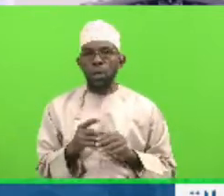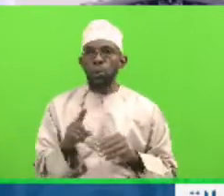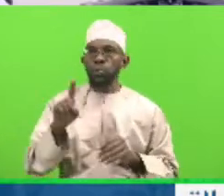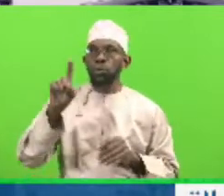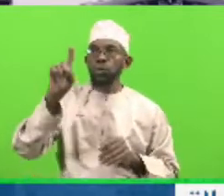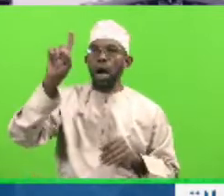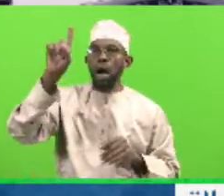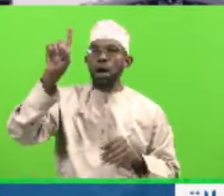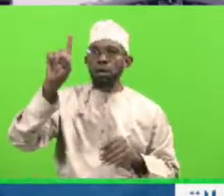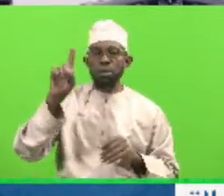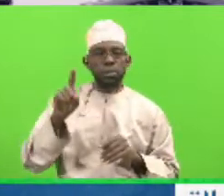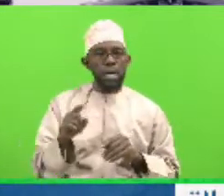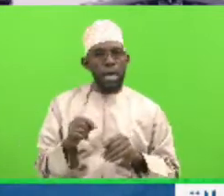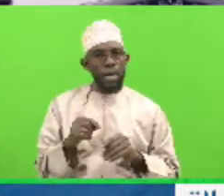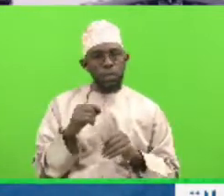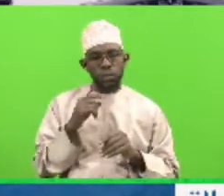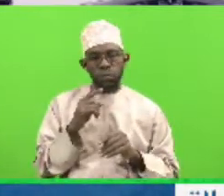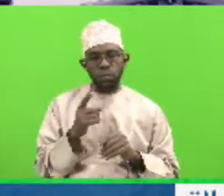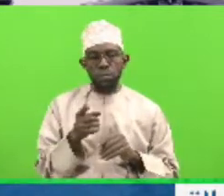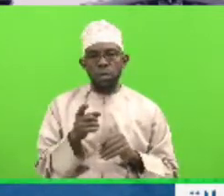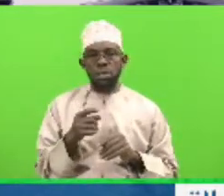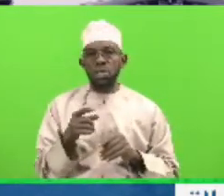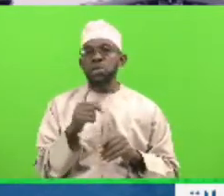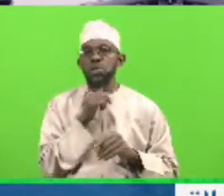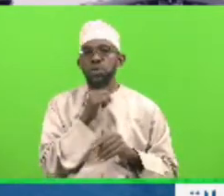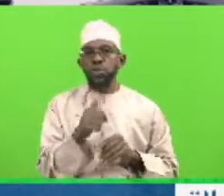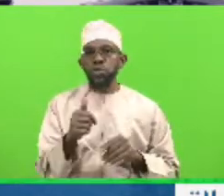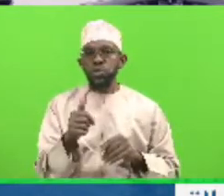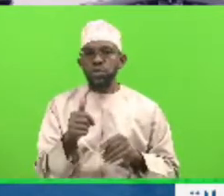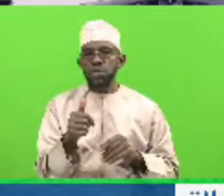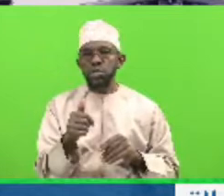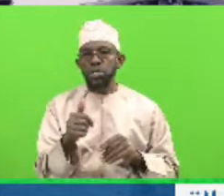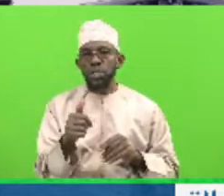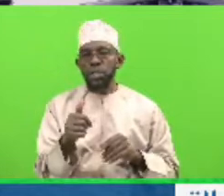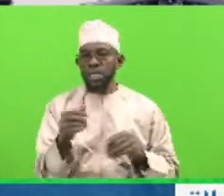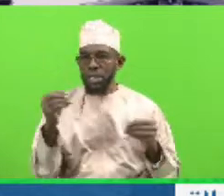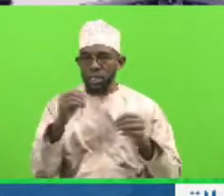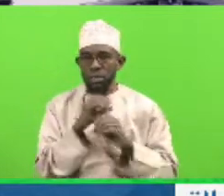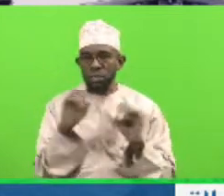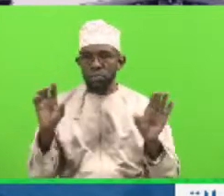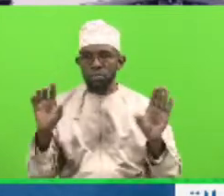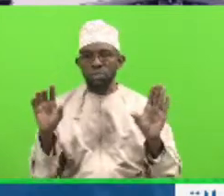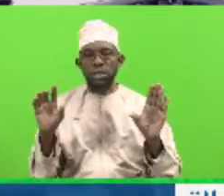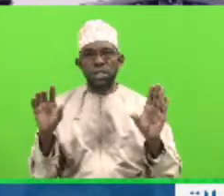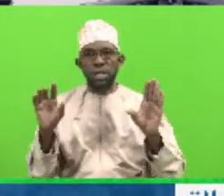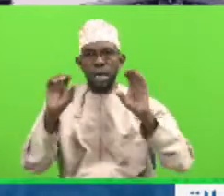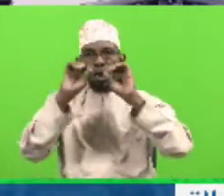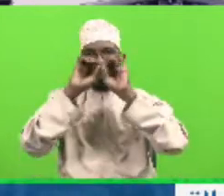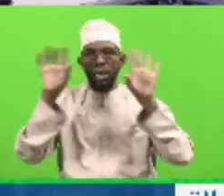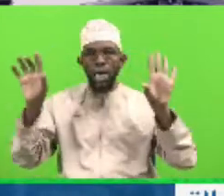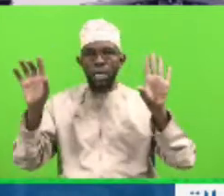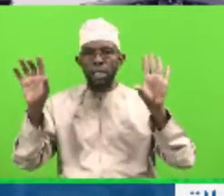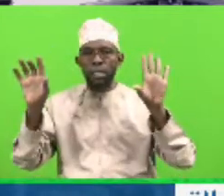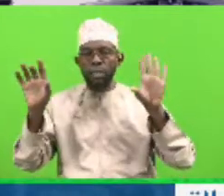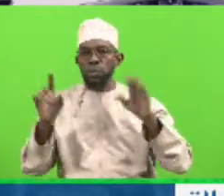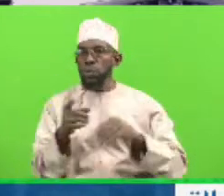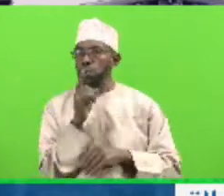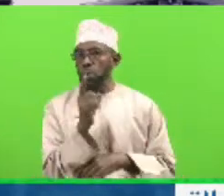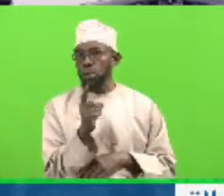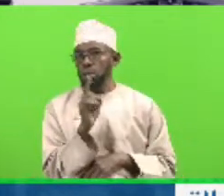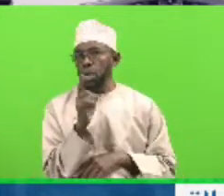Allah explicitly, not implicitly, explicitly, clearly